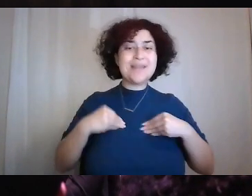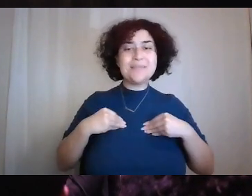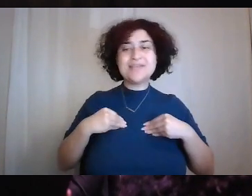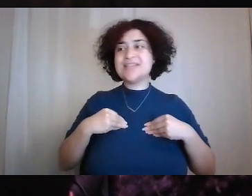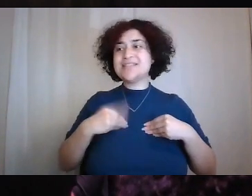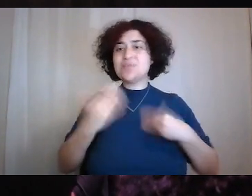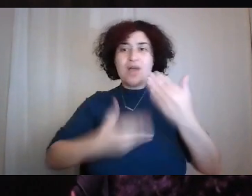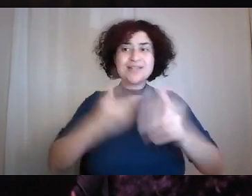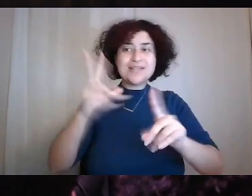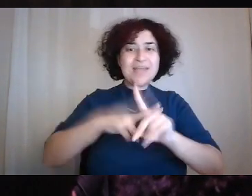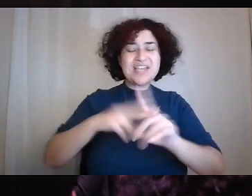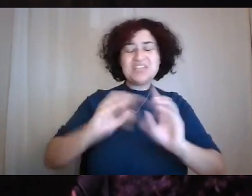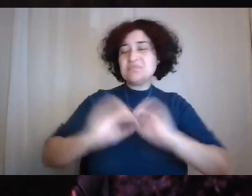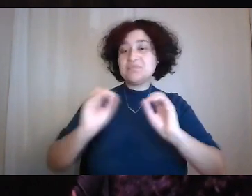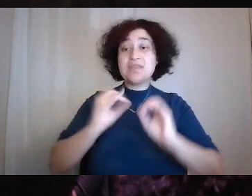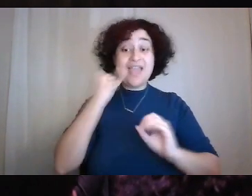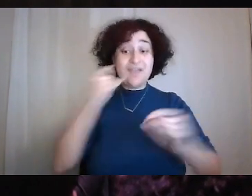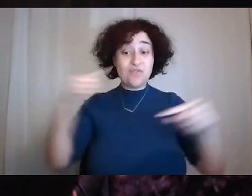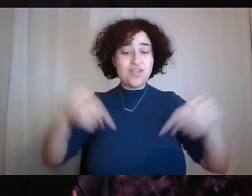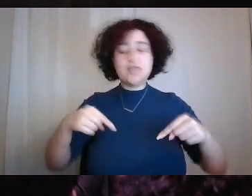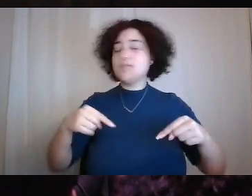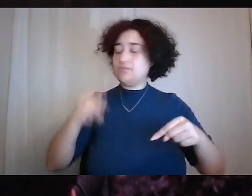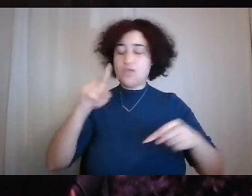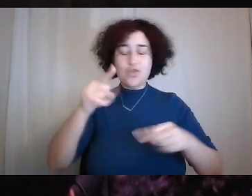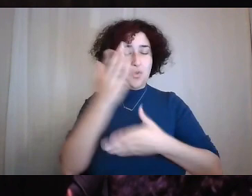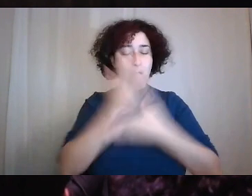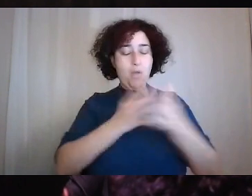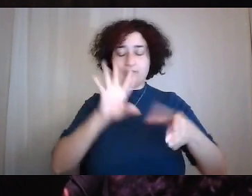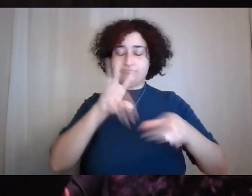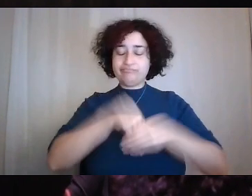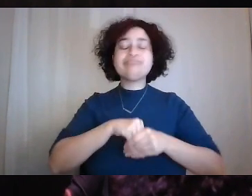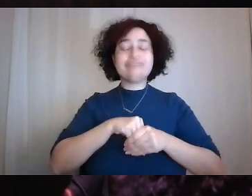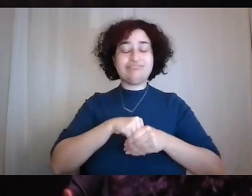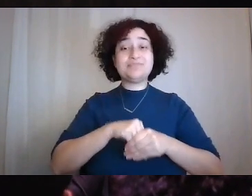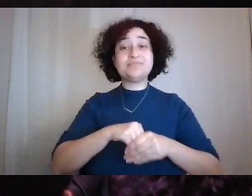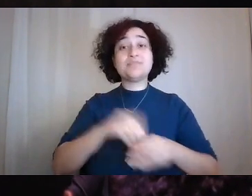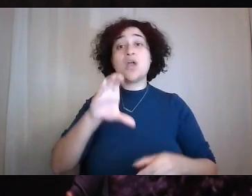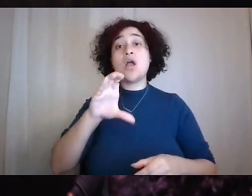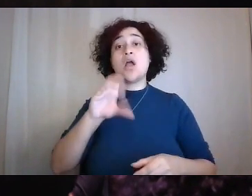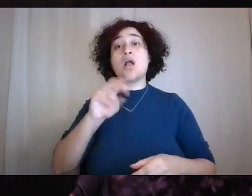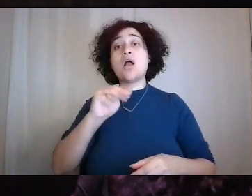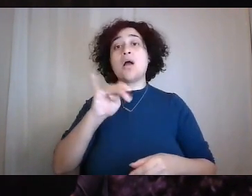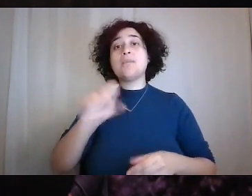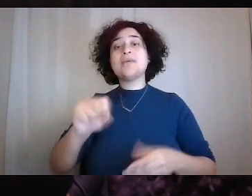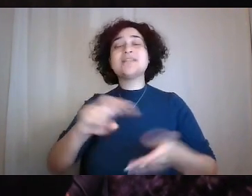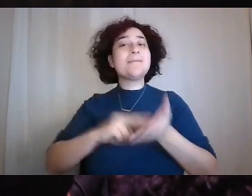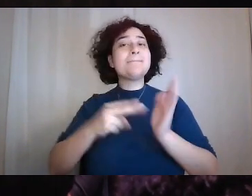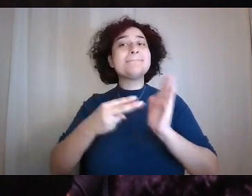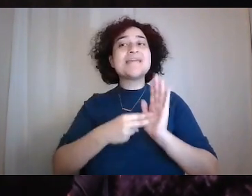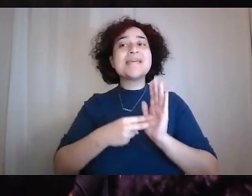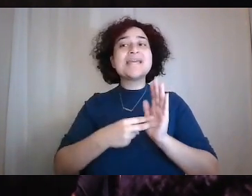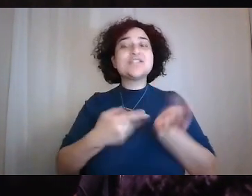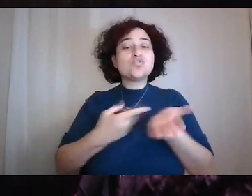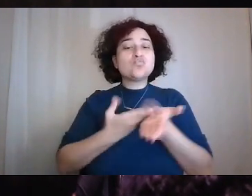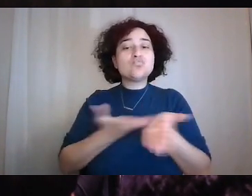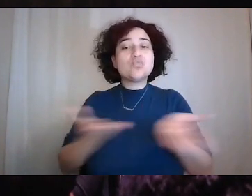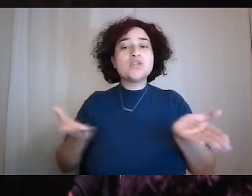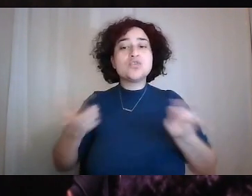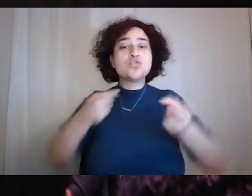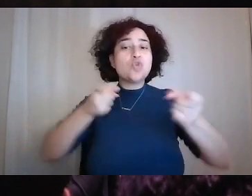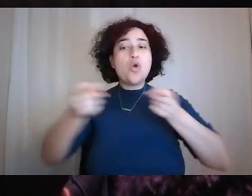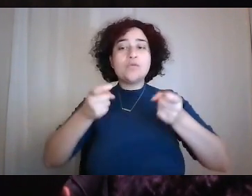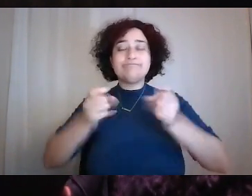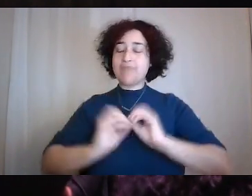happy you're here. A commons is a resource owned by no one that benefits everyone. In a commons, we all manage